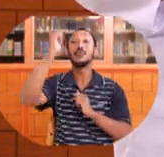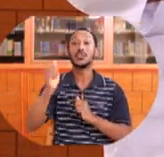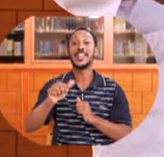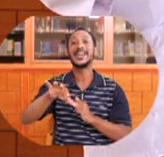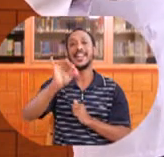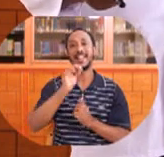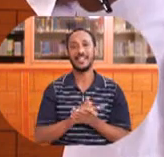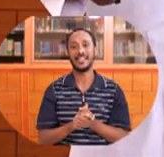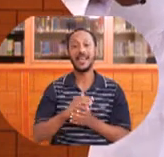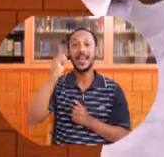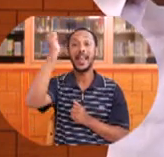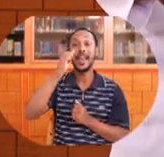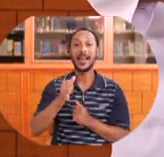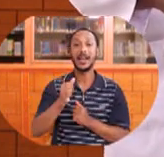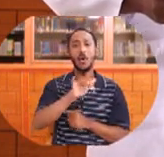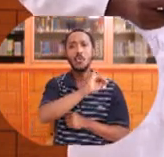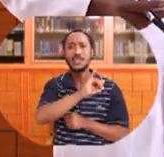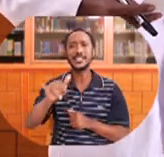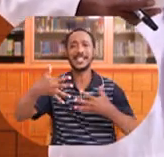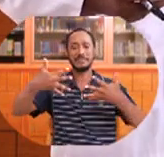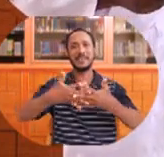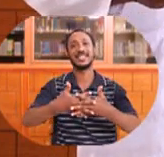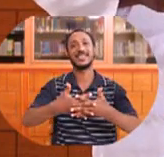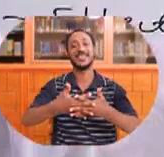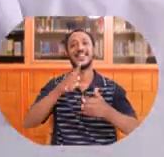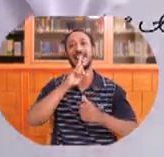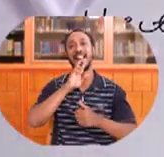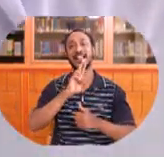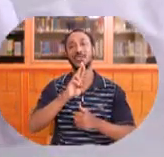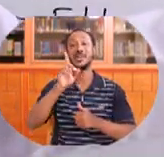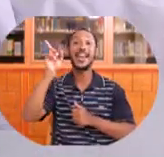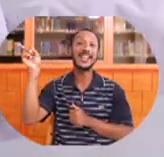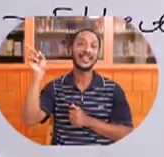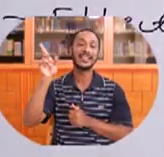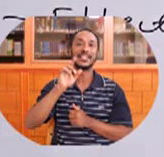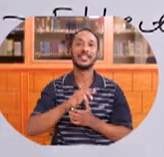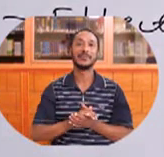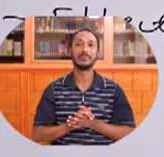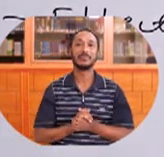So, air is a homogeneous mixture of these gases.